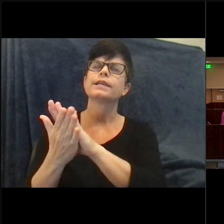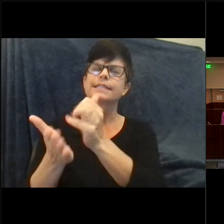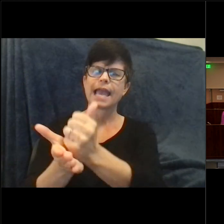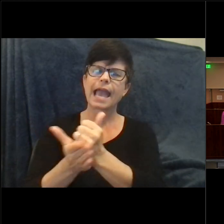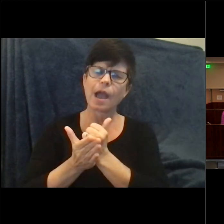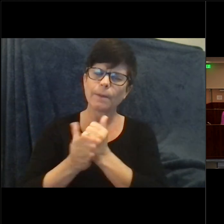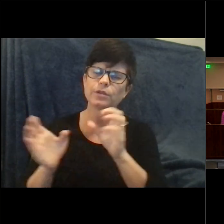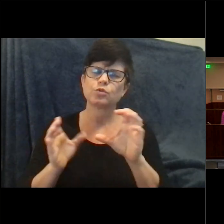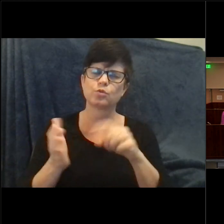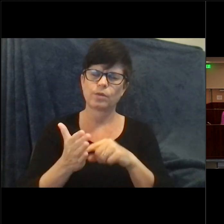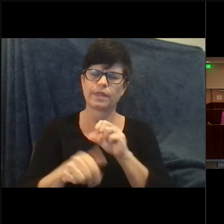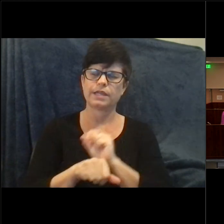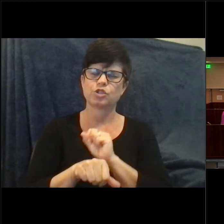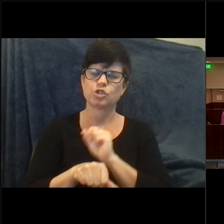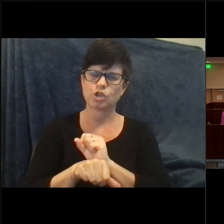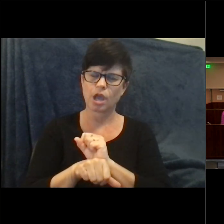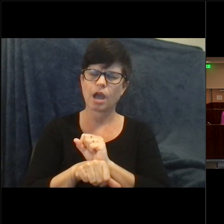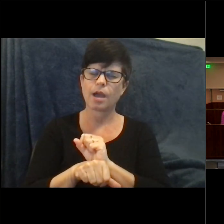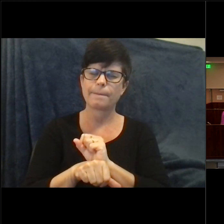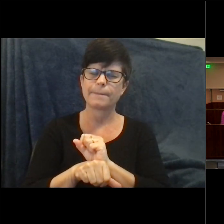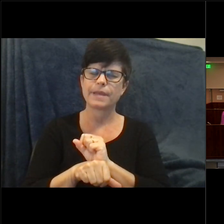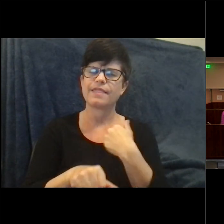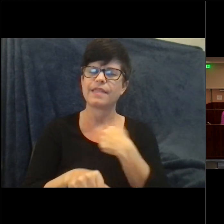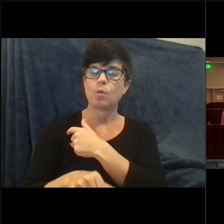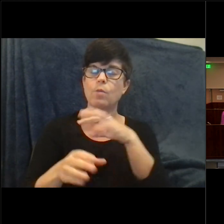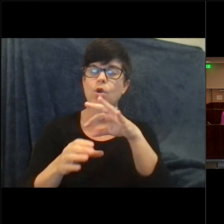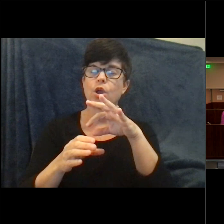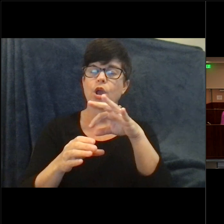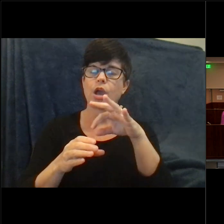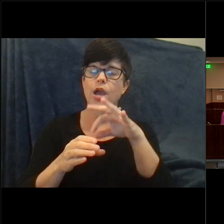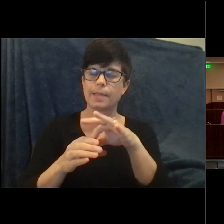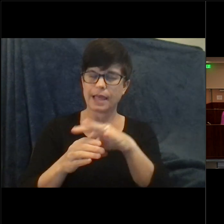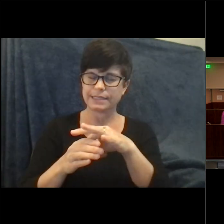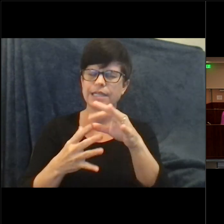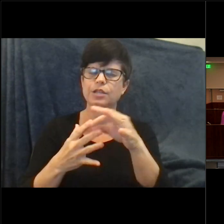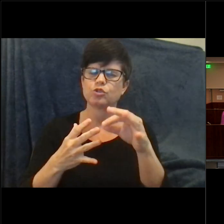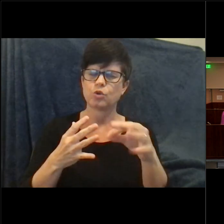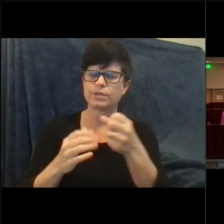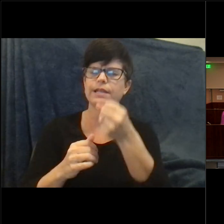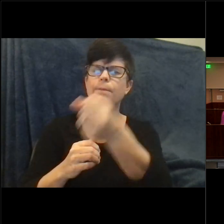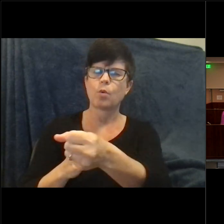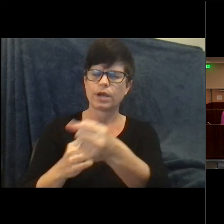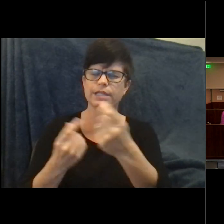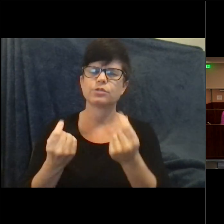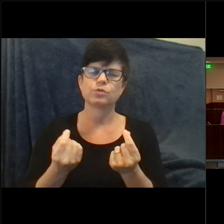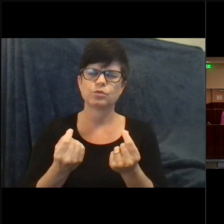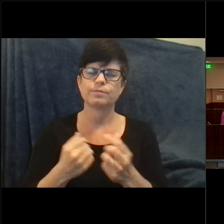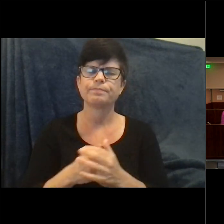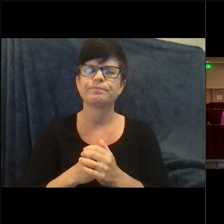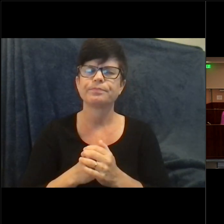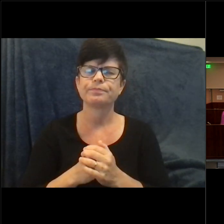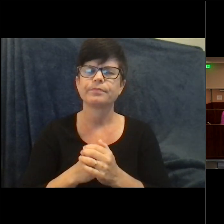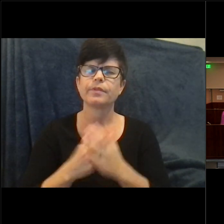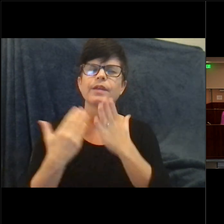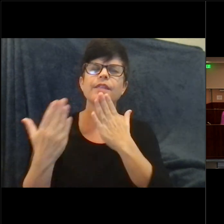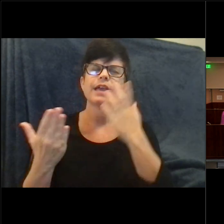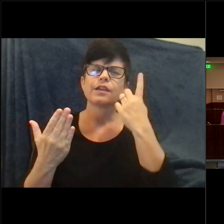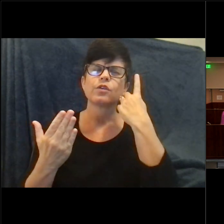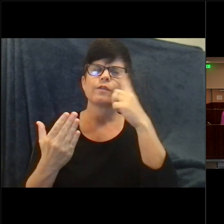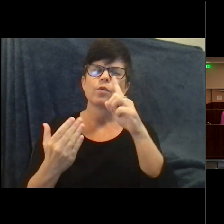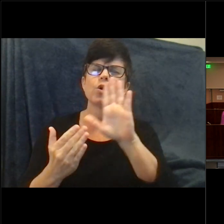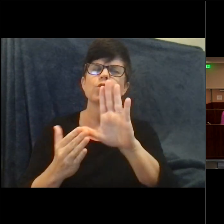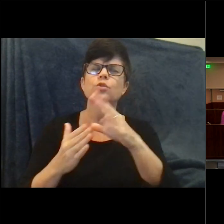job that we were elected to do and appointed to do. We thank you for the leadership